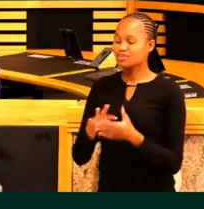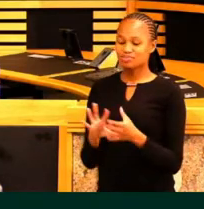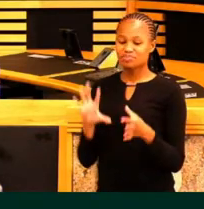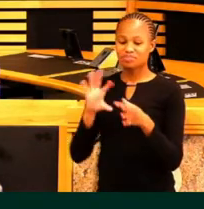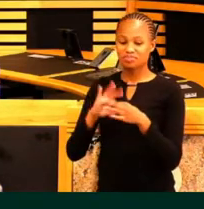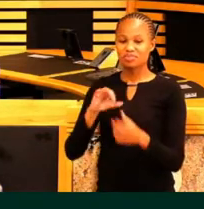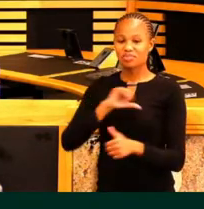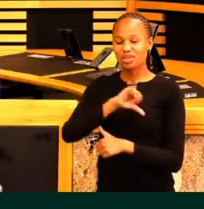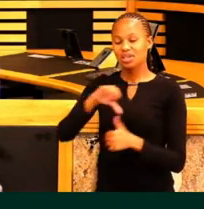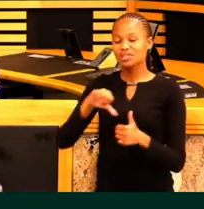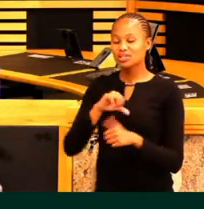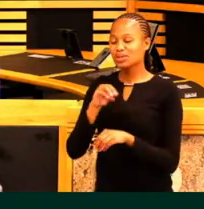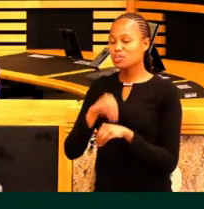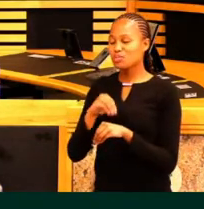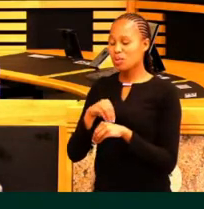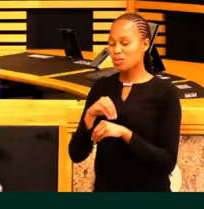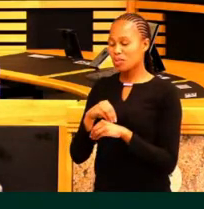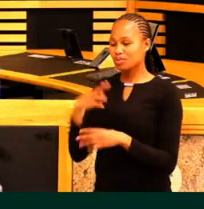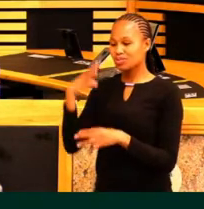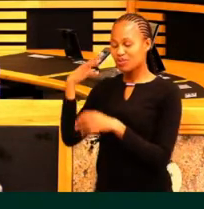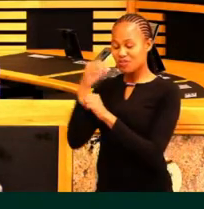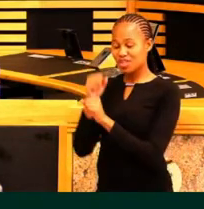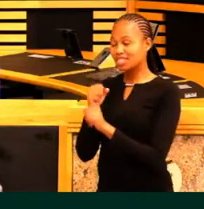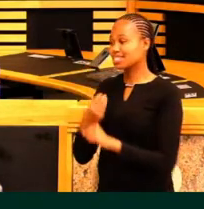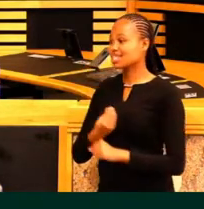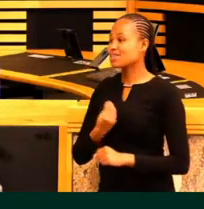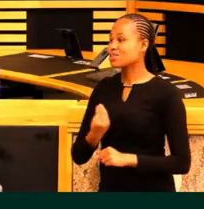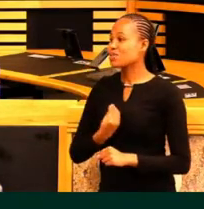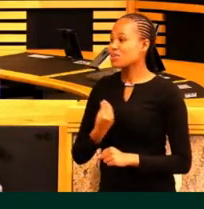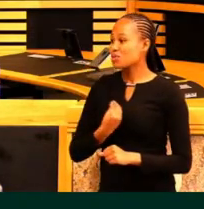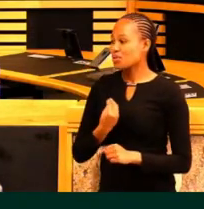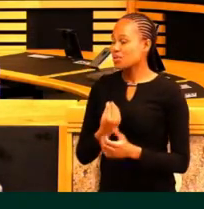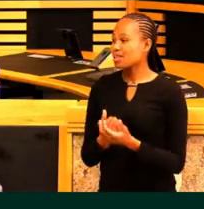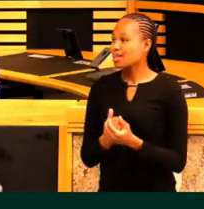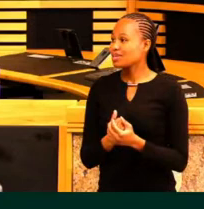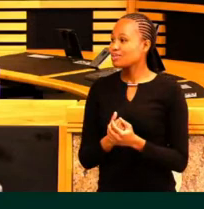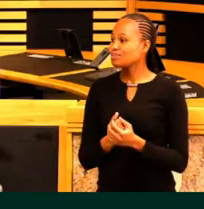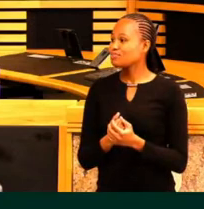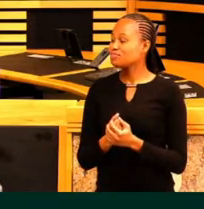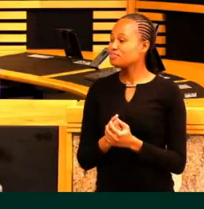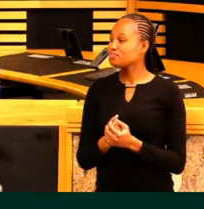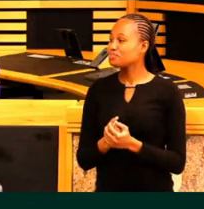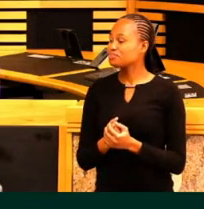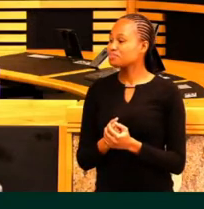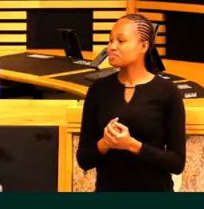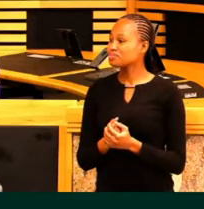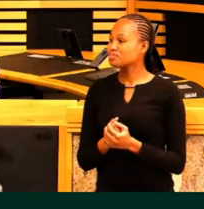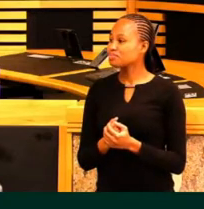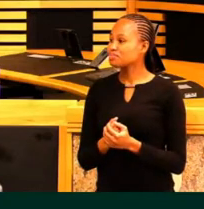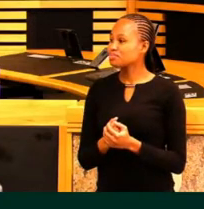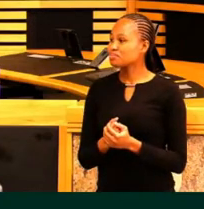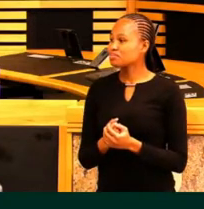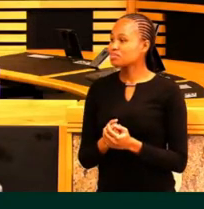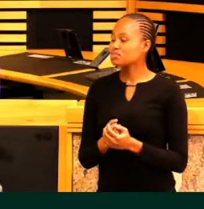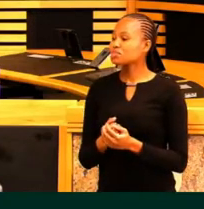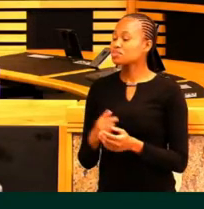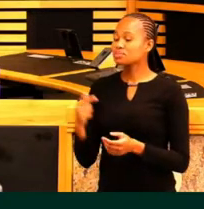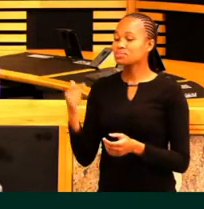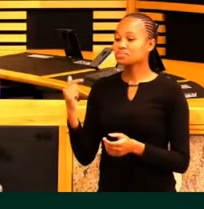problems and facing the youth Innovation and solutions um it is